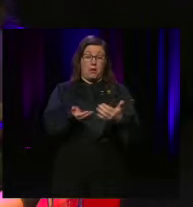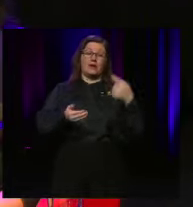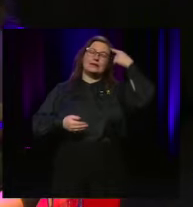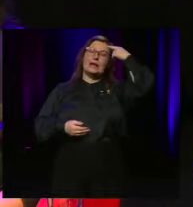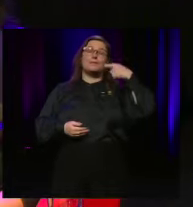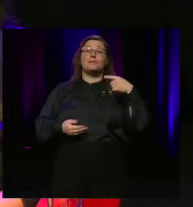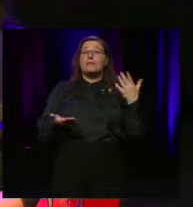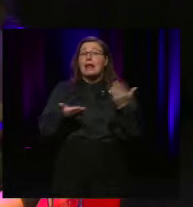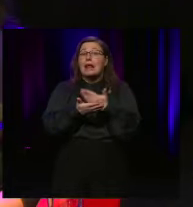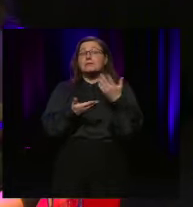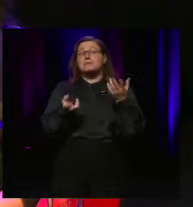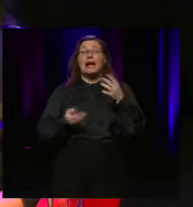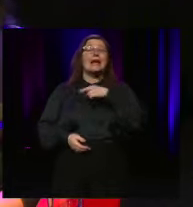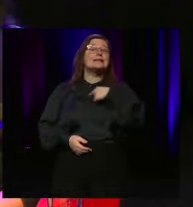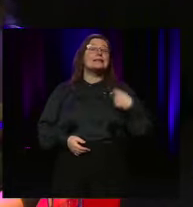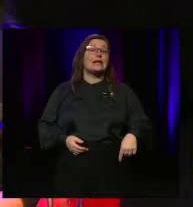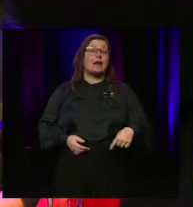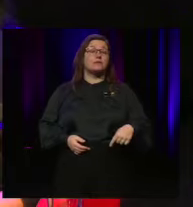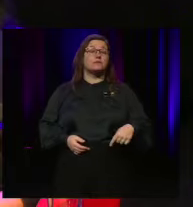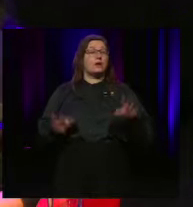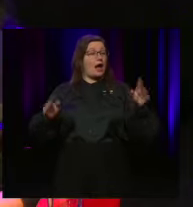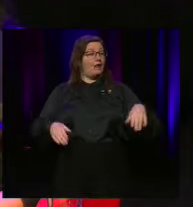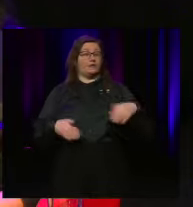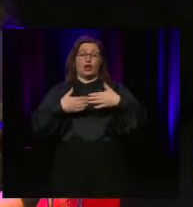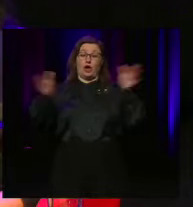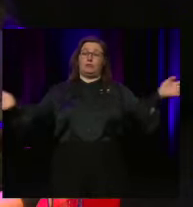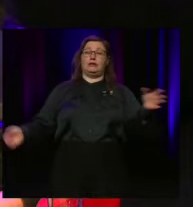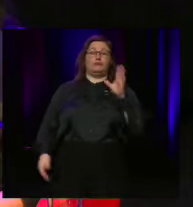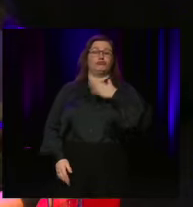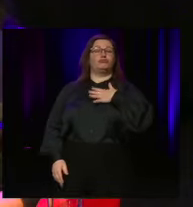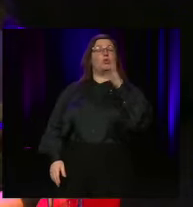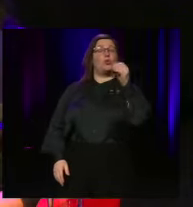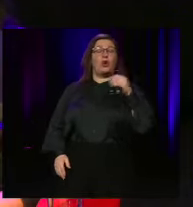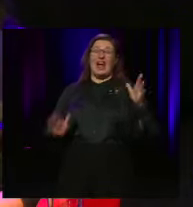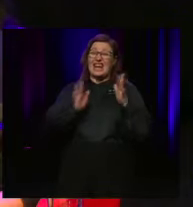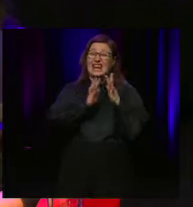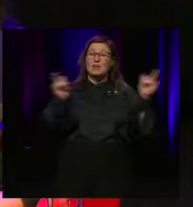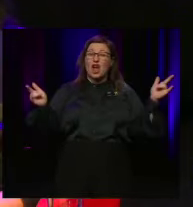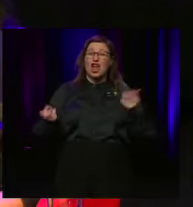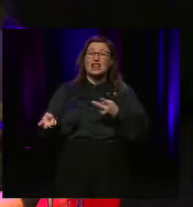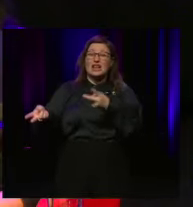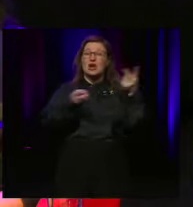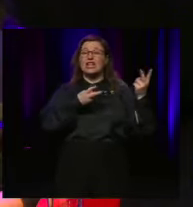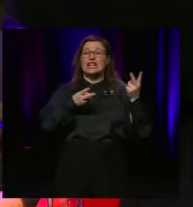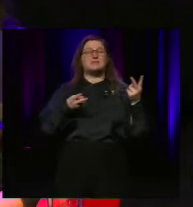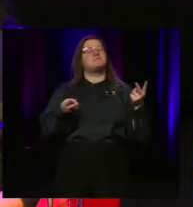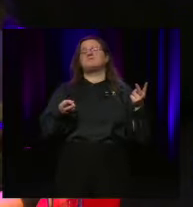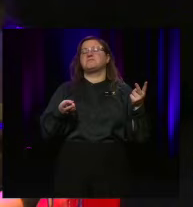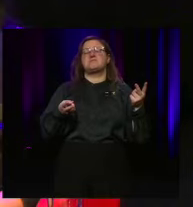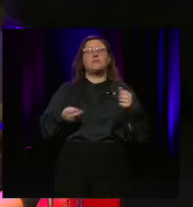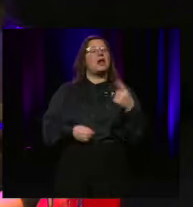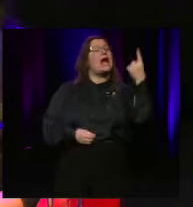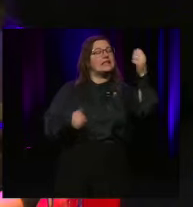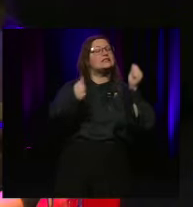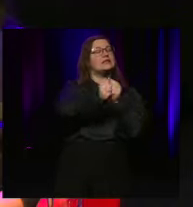like China, who are openly suggesting that a liberal democratic system is but one